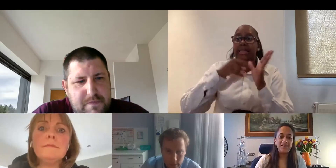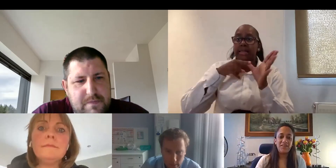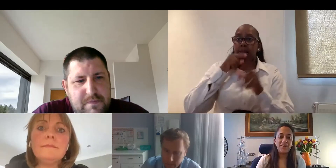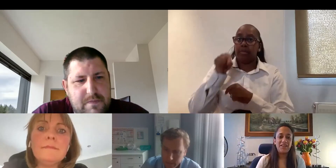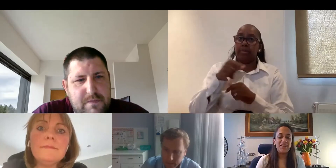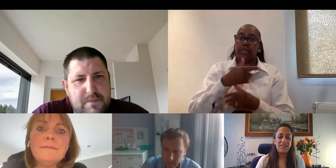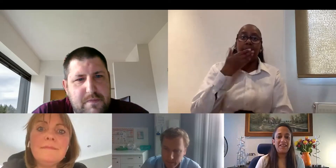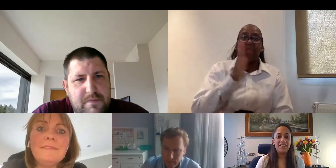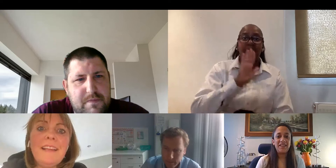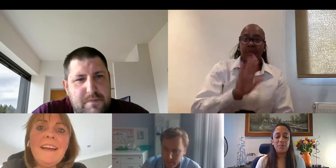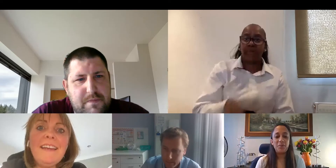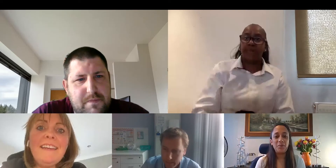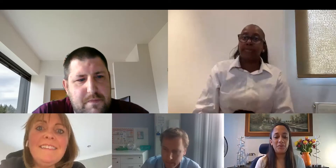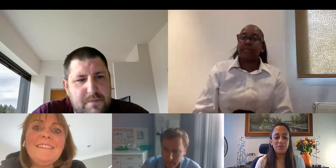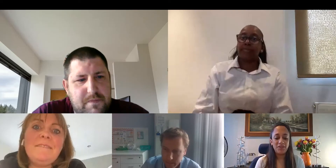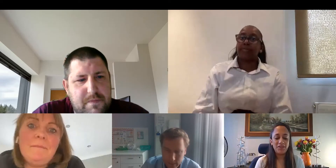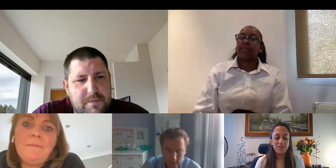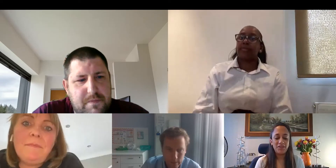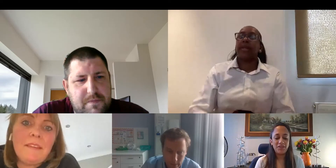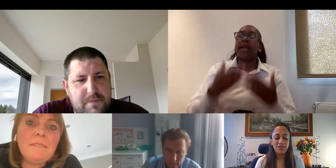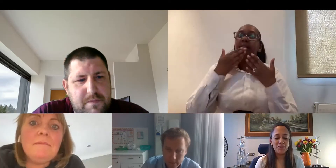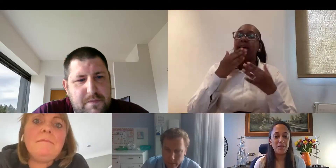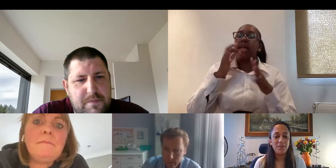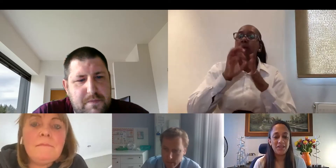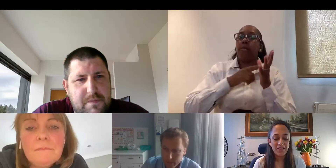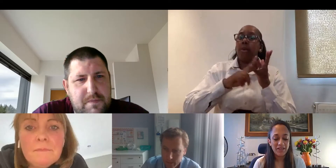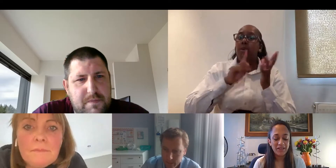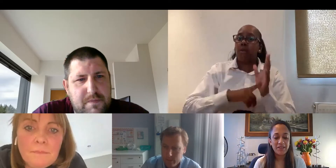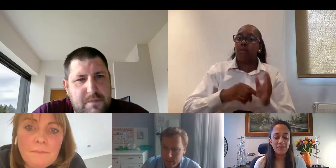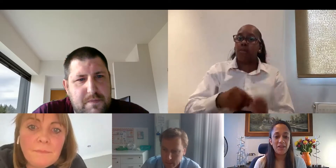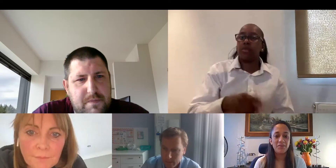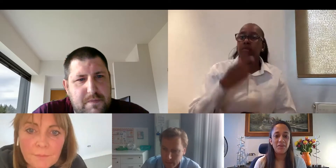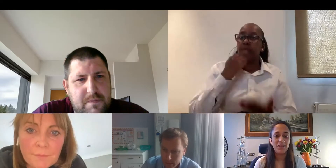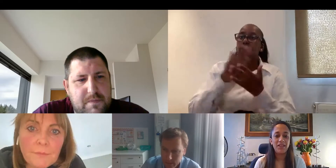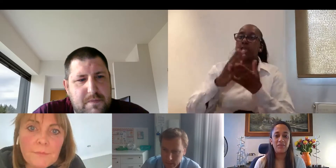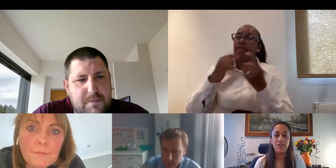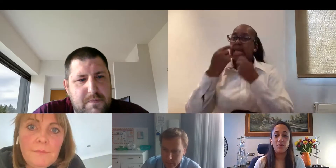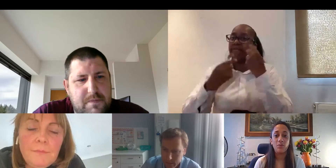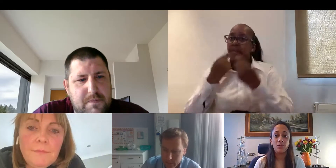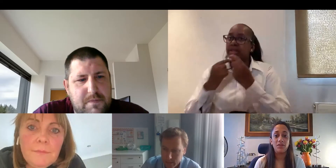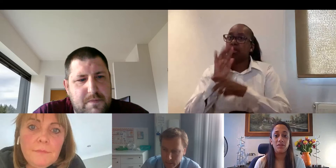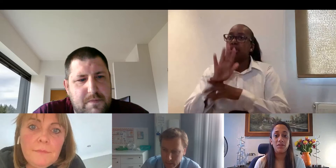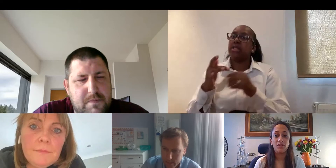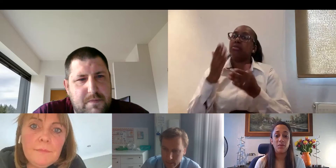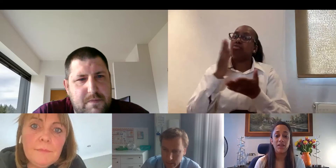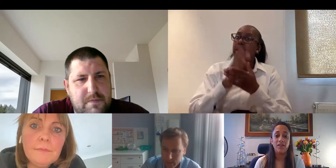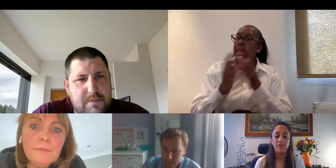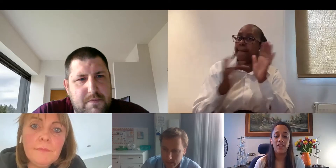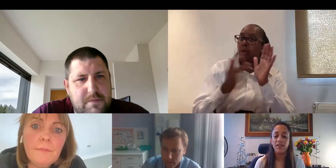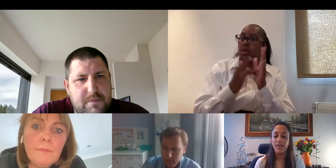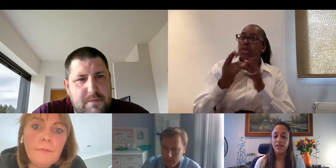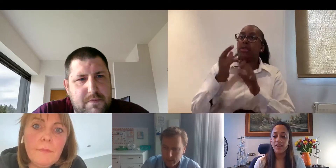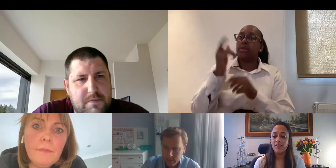Thanks, Dave. And thank you, Paul, for sharing the information. I think it's really, really important so that everyone